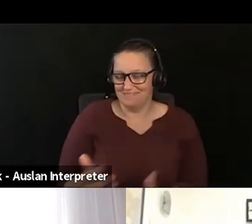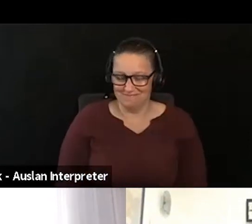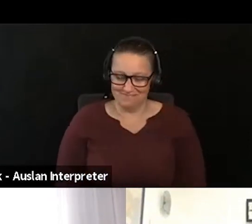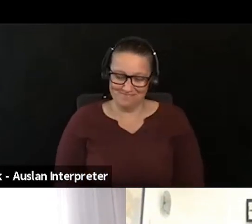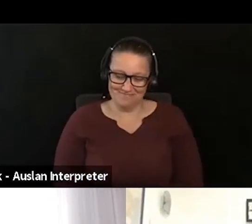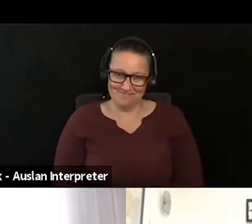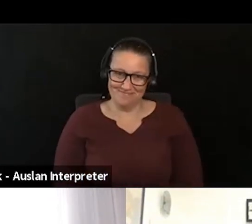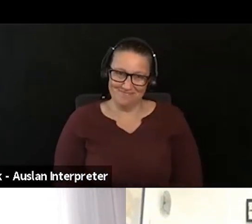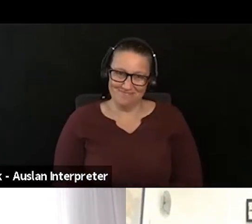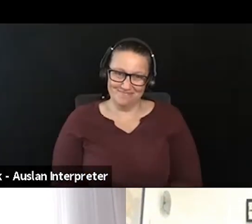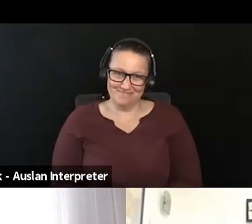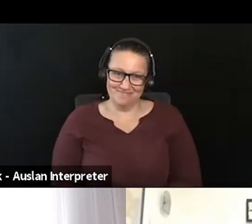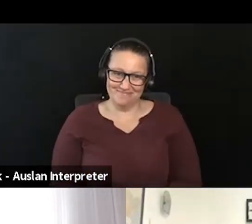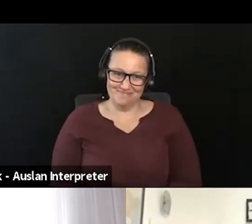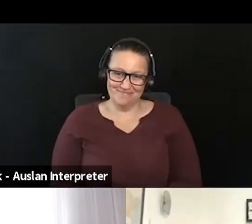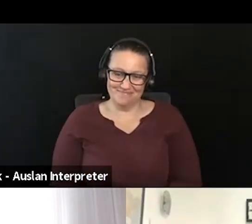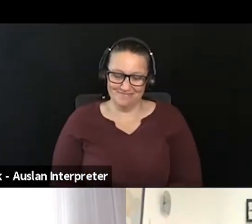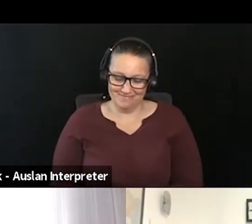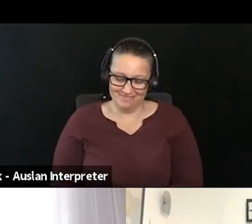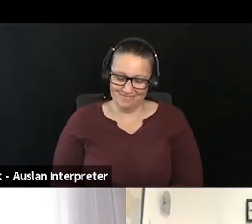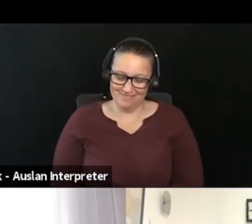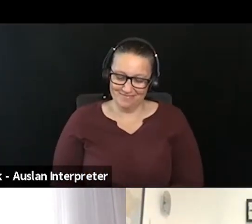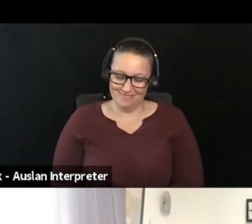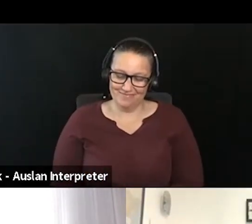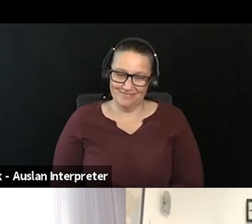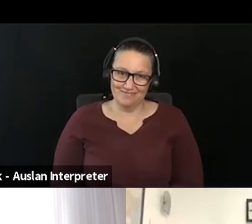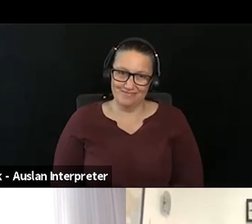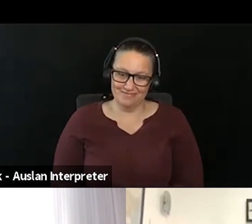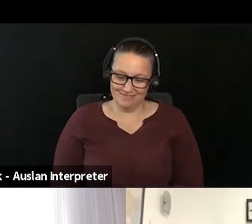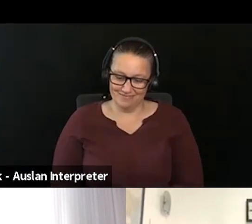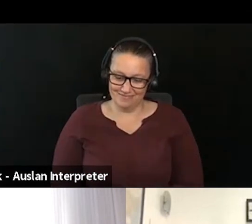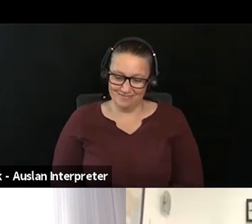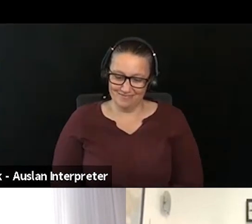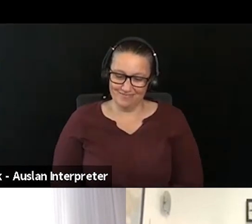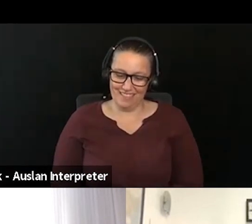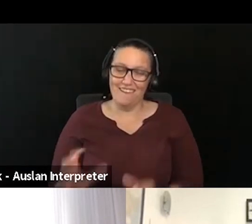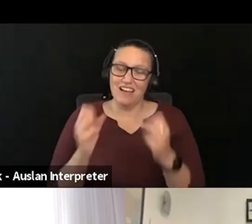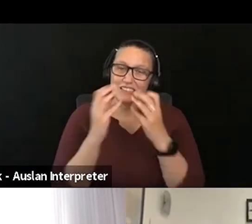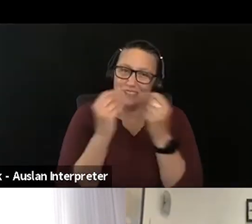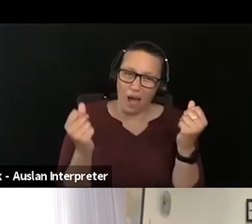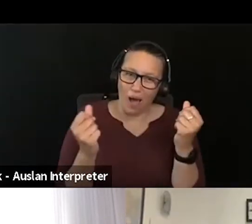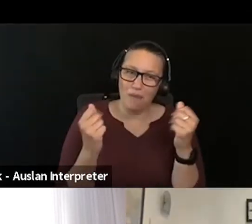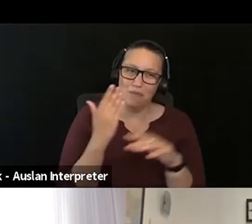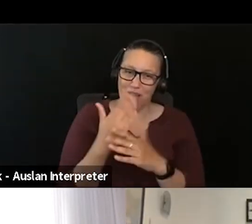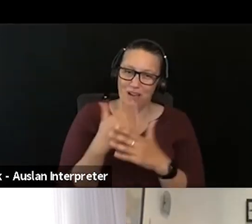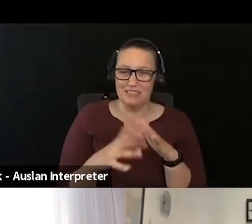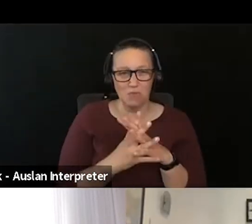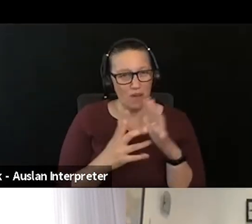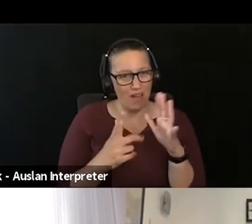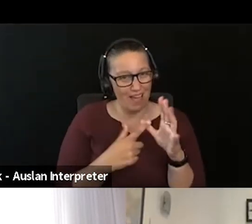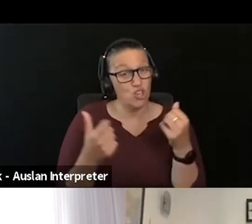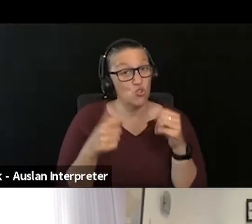So the short answer is there is some work in Western Australia that is undertaken using linked